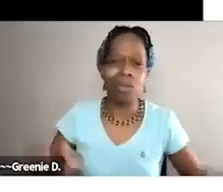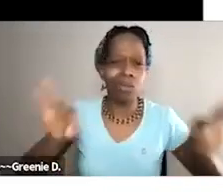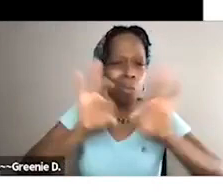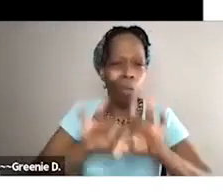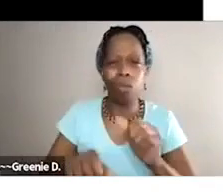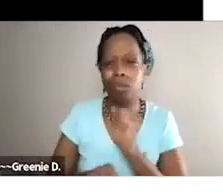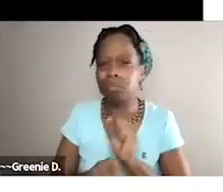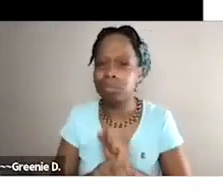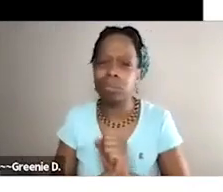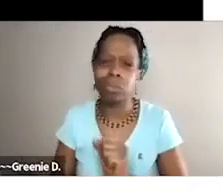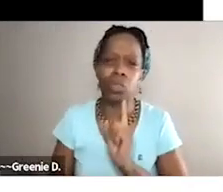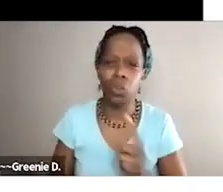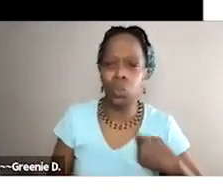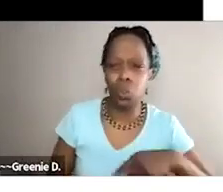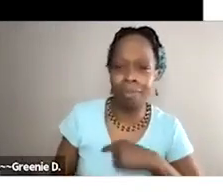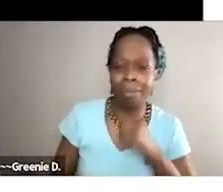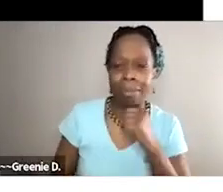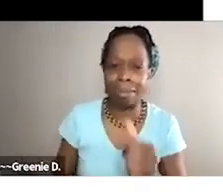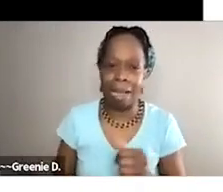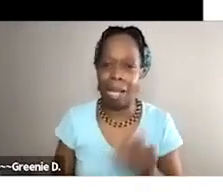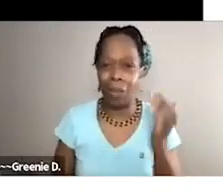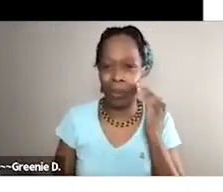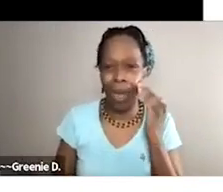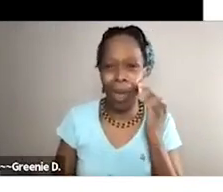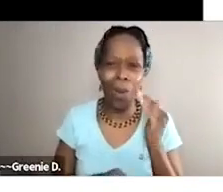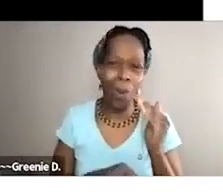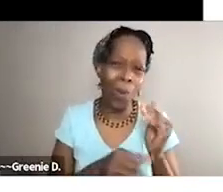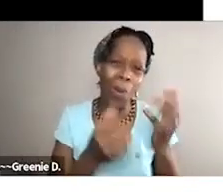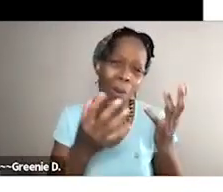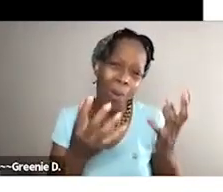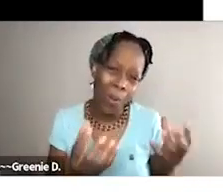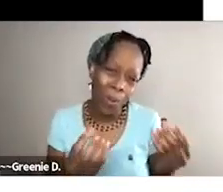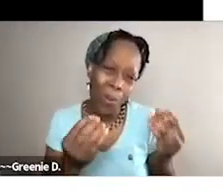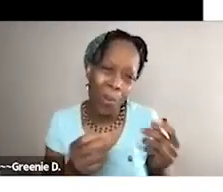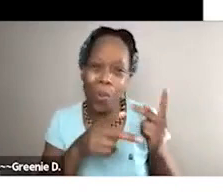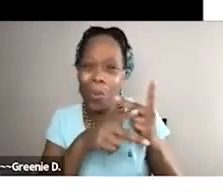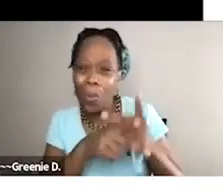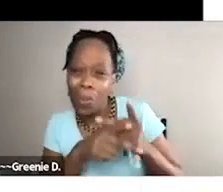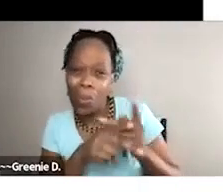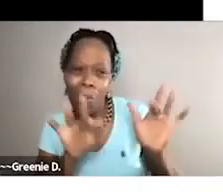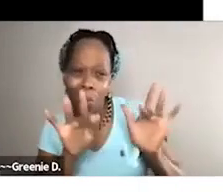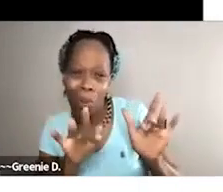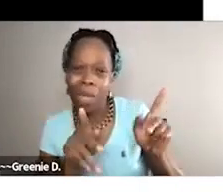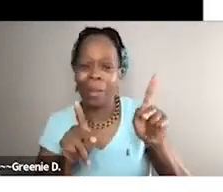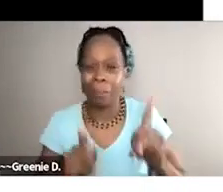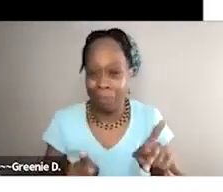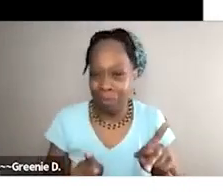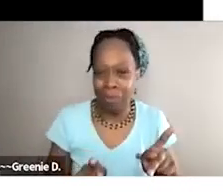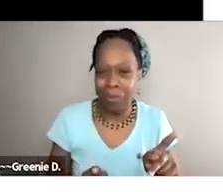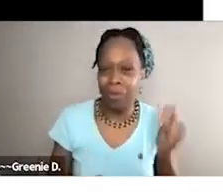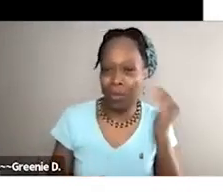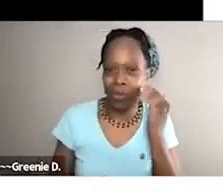if they are being included as a courtesy or a favor. You know, this whole piece, we want to be really active, true,